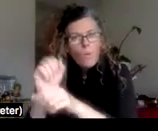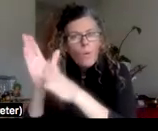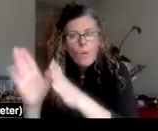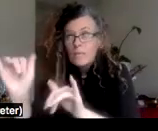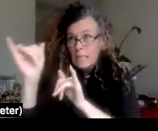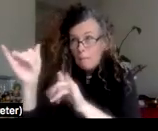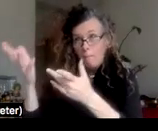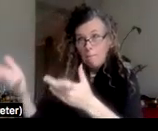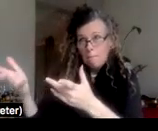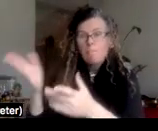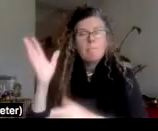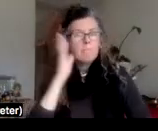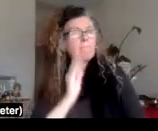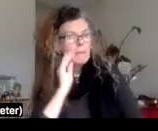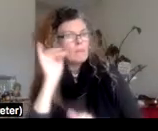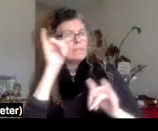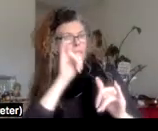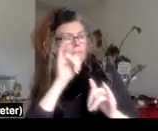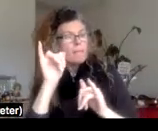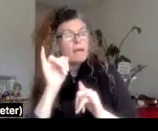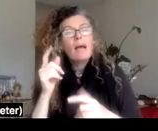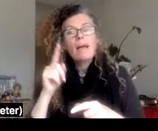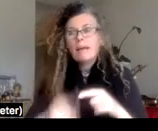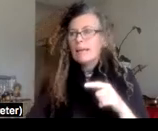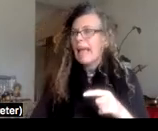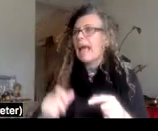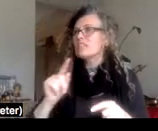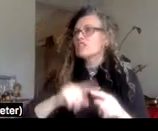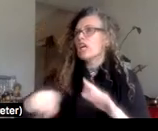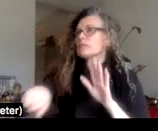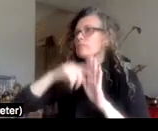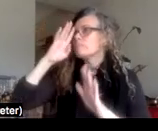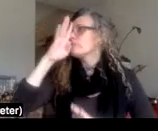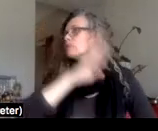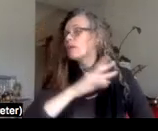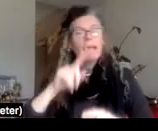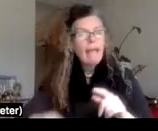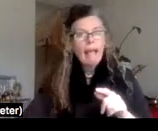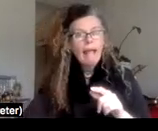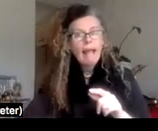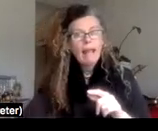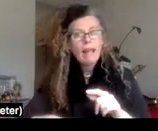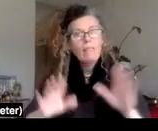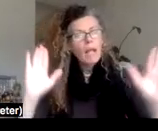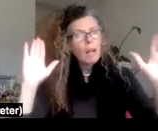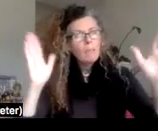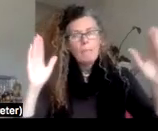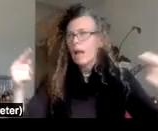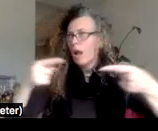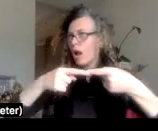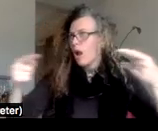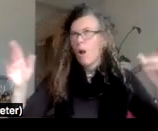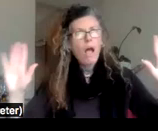they say, yeah, that's my experience too. Well, you can't just discount that. And then, of course, when you contrast with what's going on in the